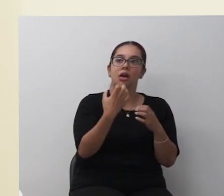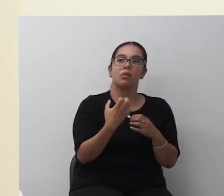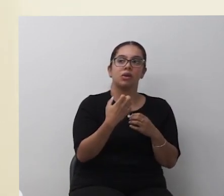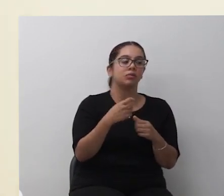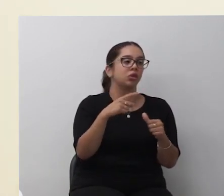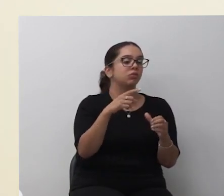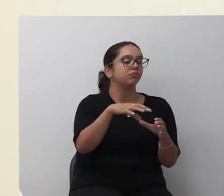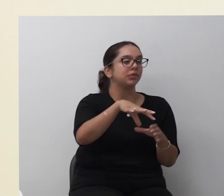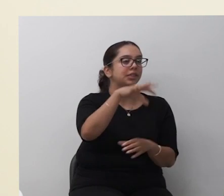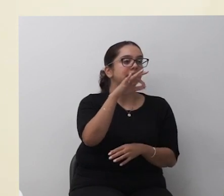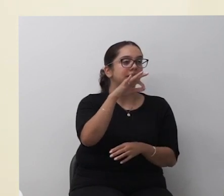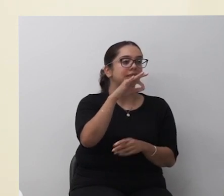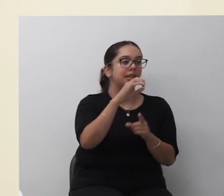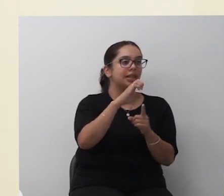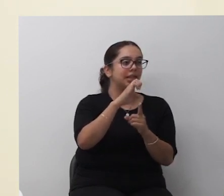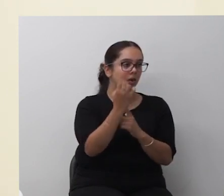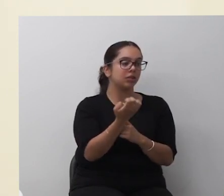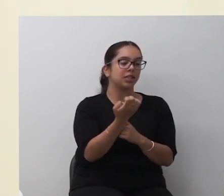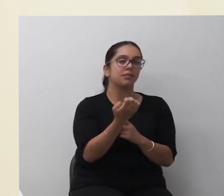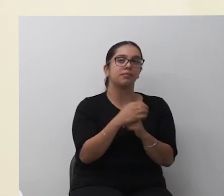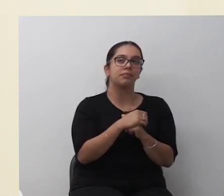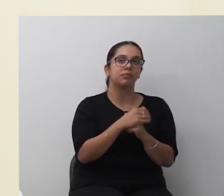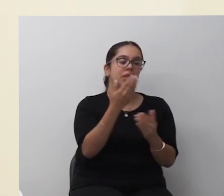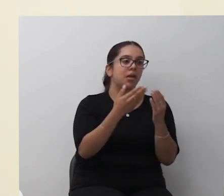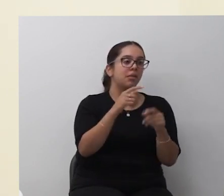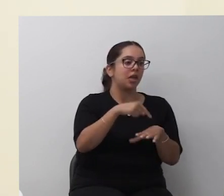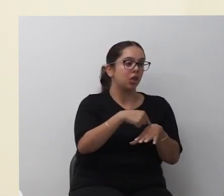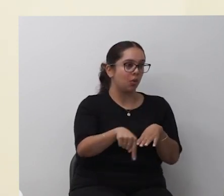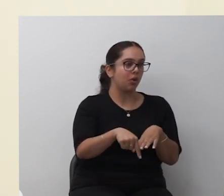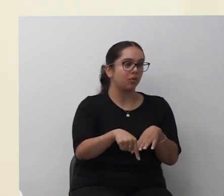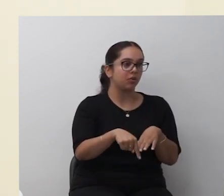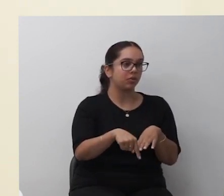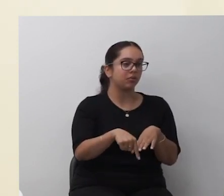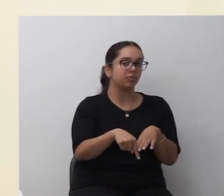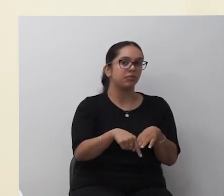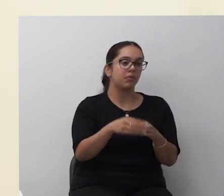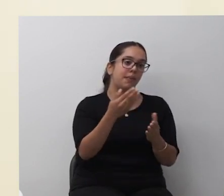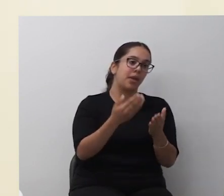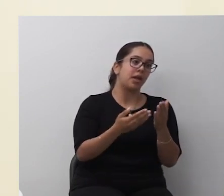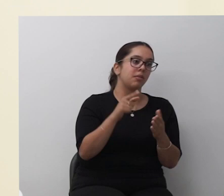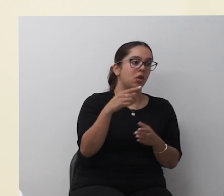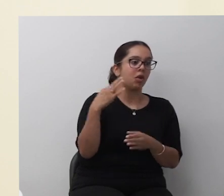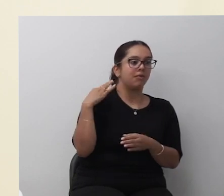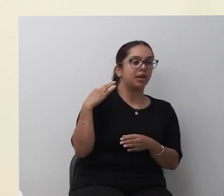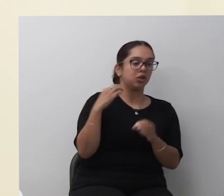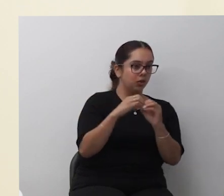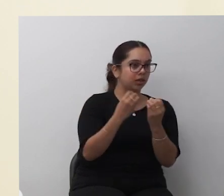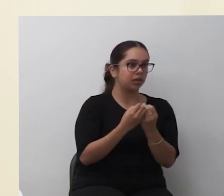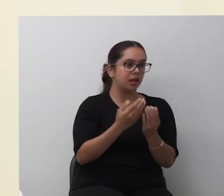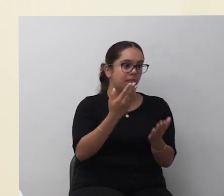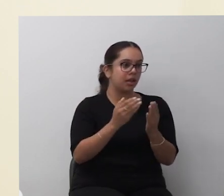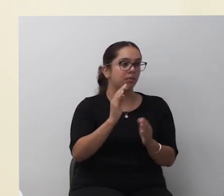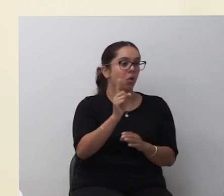choose an ecosystem, right? So it could be GYOPO, it could be your volunteer organization, it could